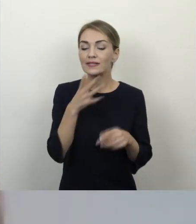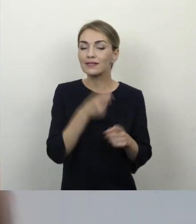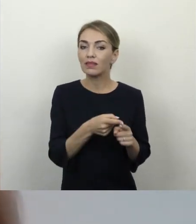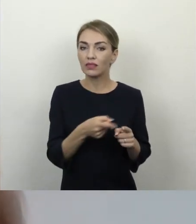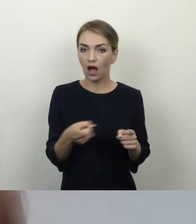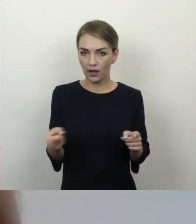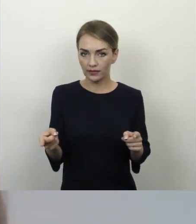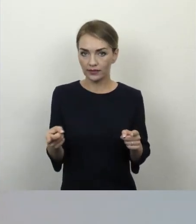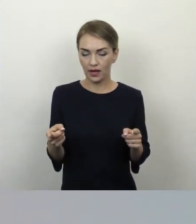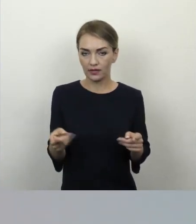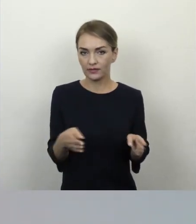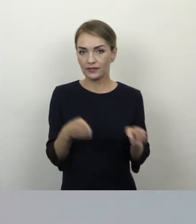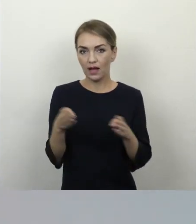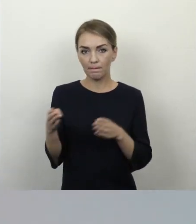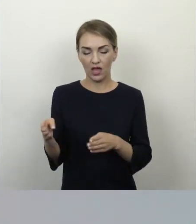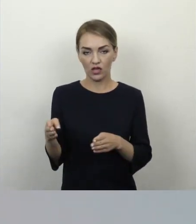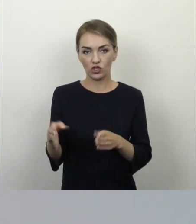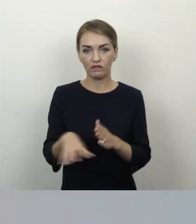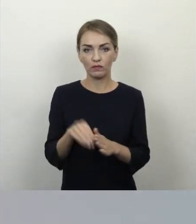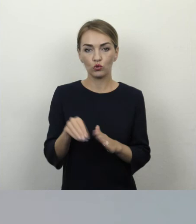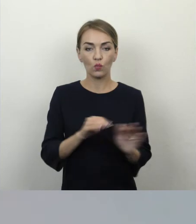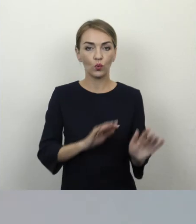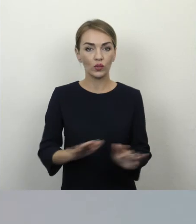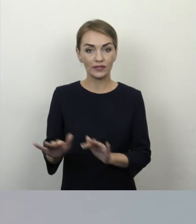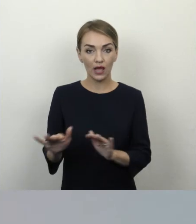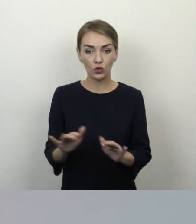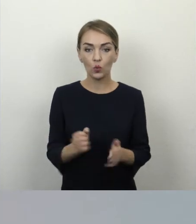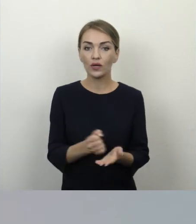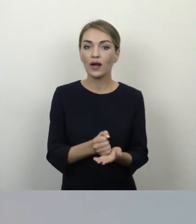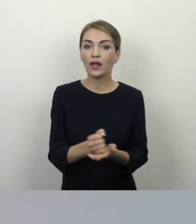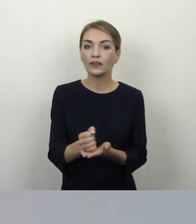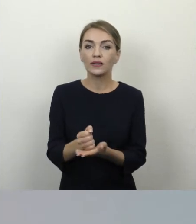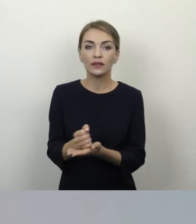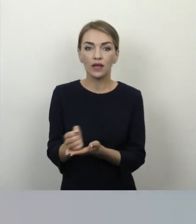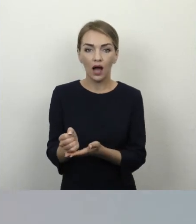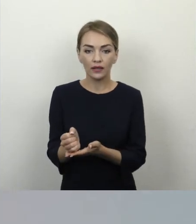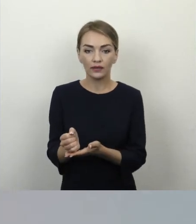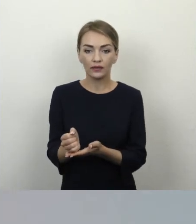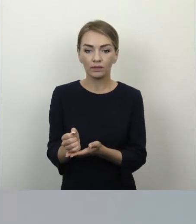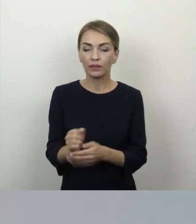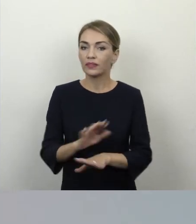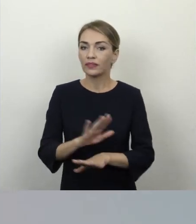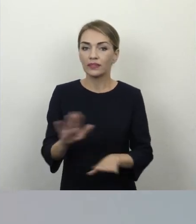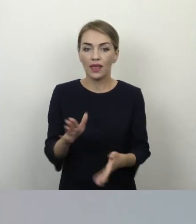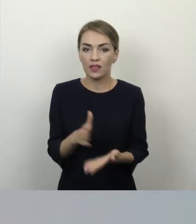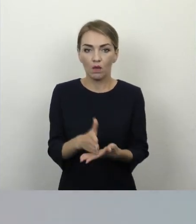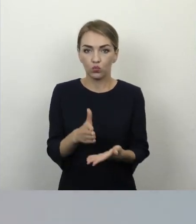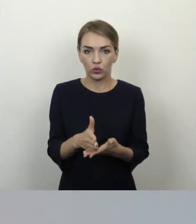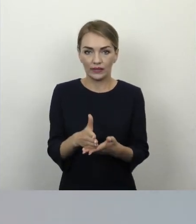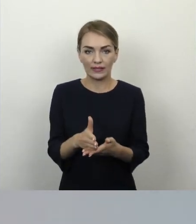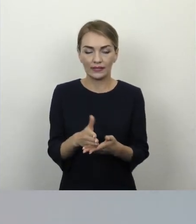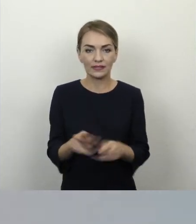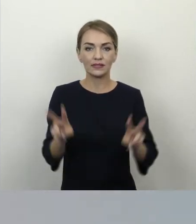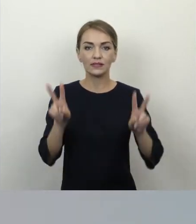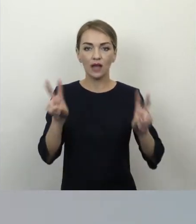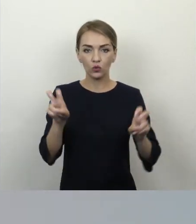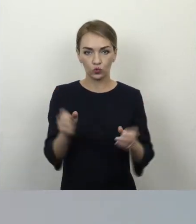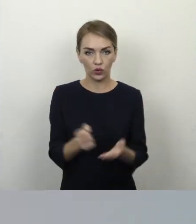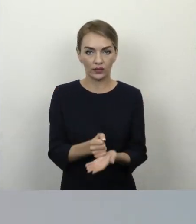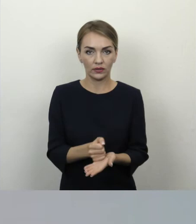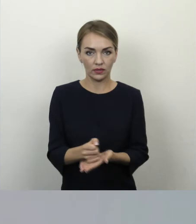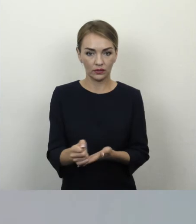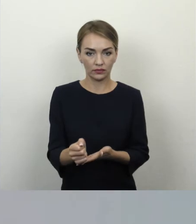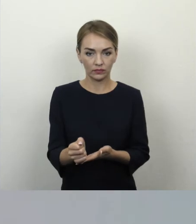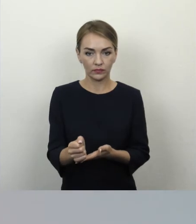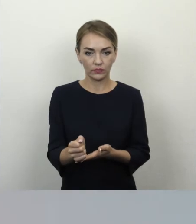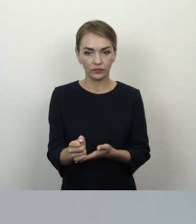the districts, as now it is outside of the election process, the candidates do not yet have this right. They are